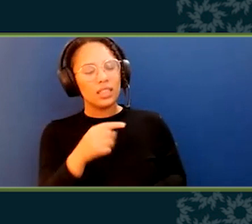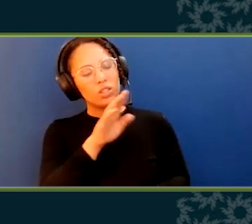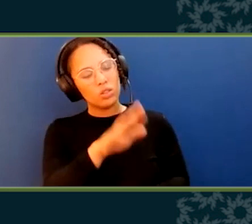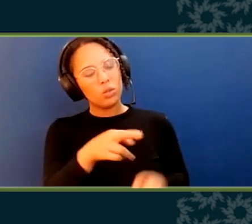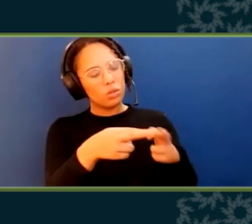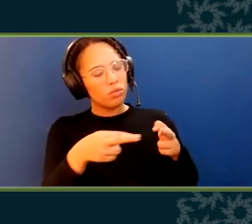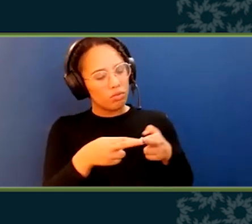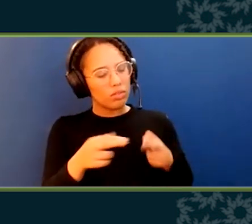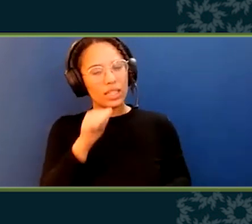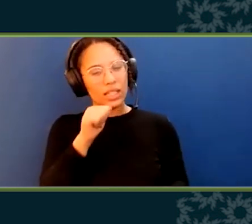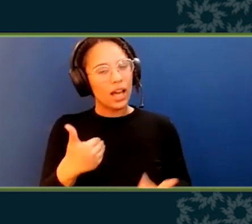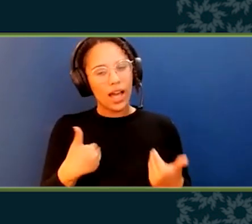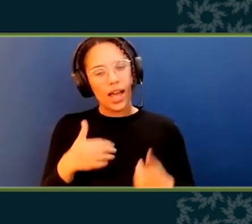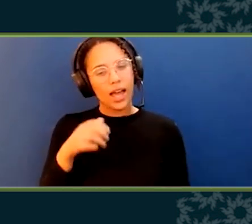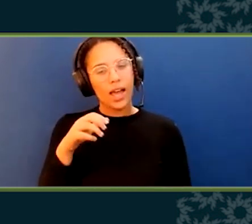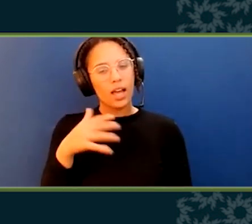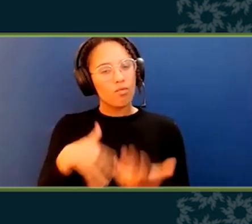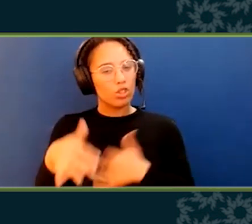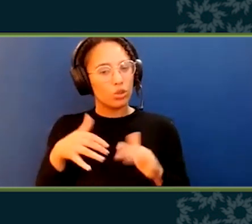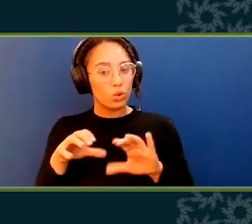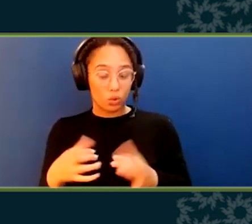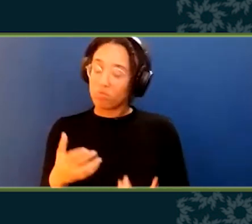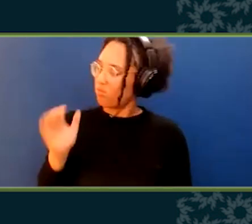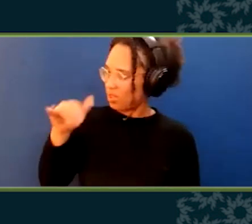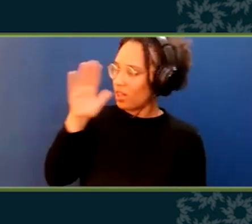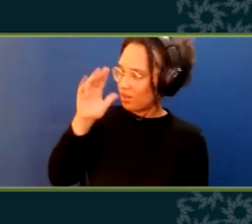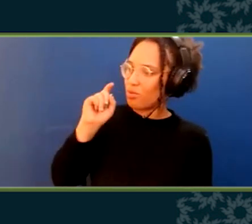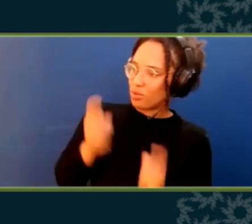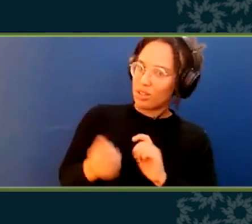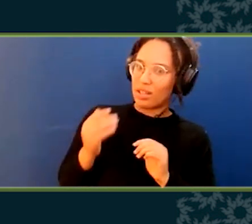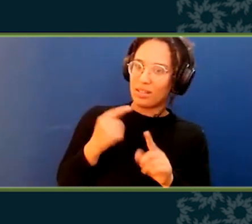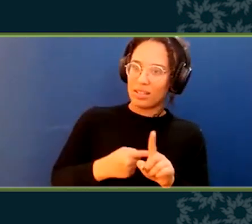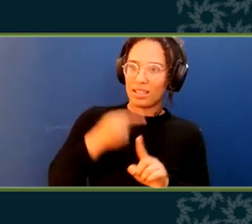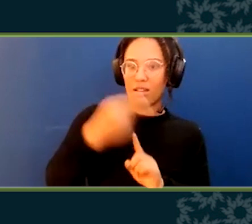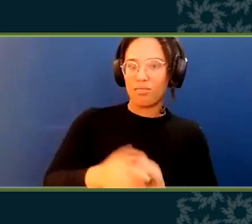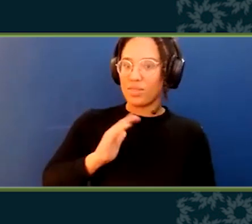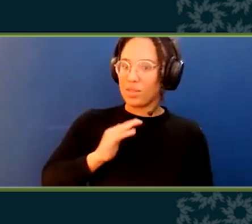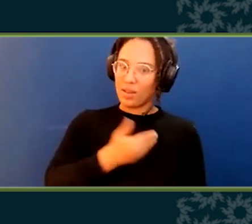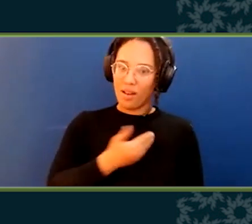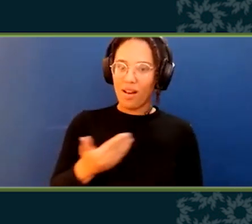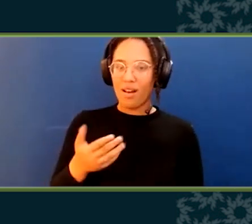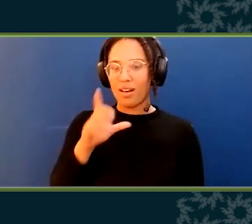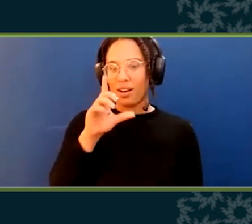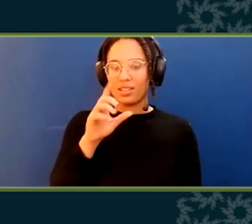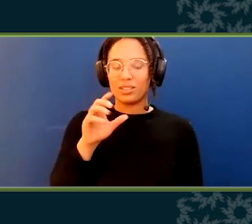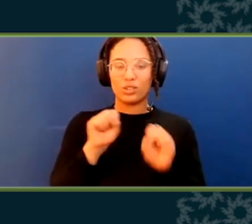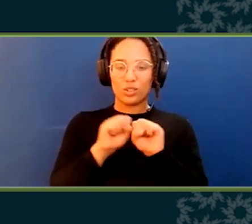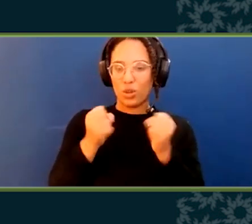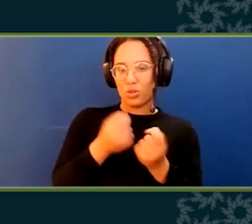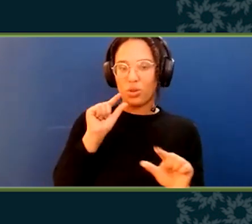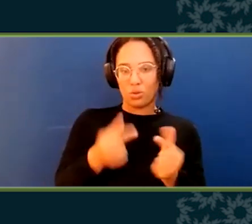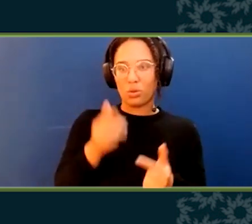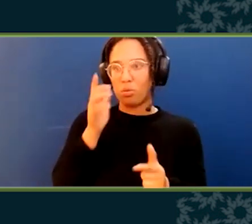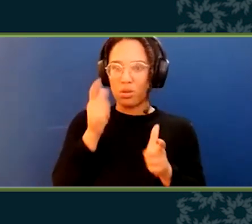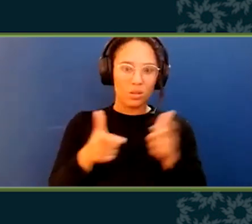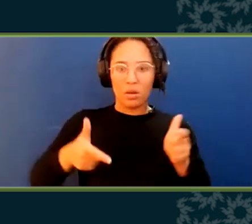group." And she said, "Well, that's going to change next month. Ours will be the biggest cohort." Next month it was, and they were